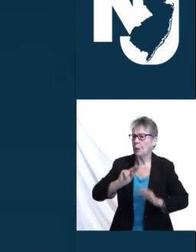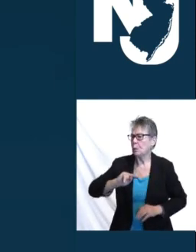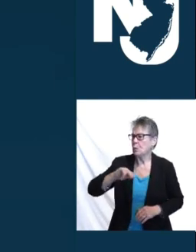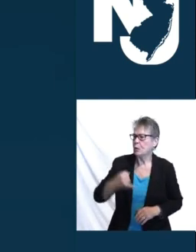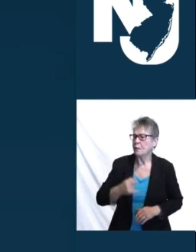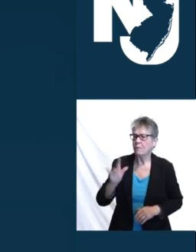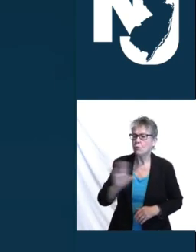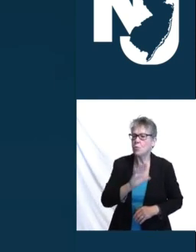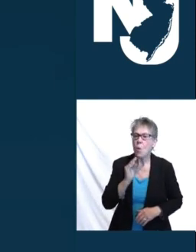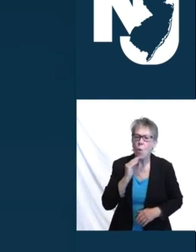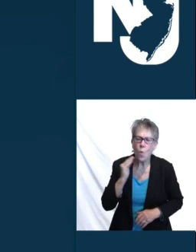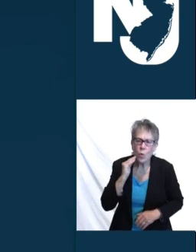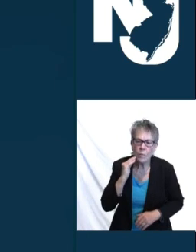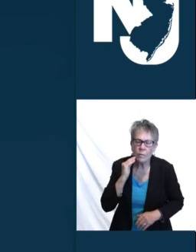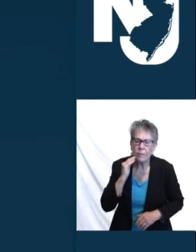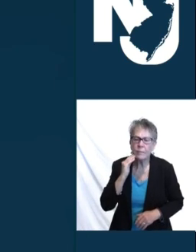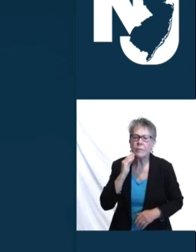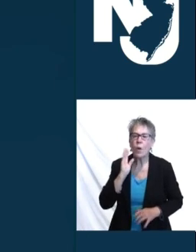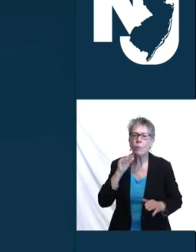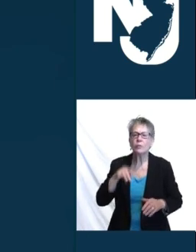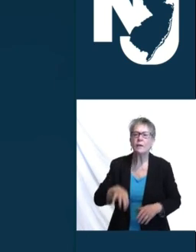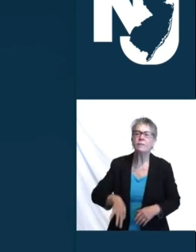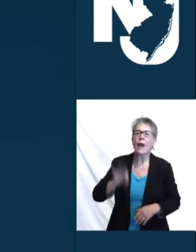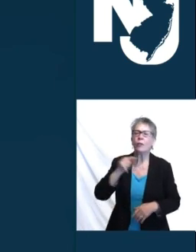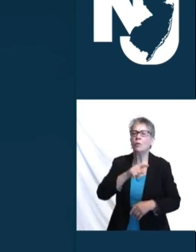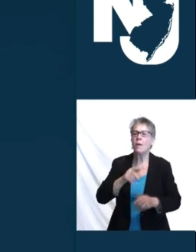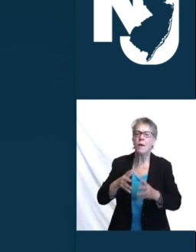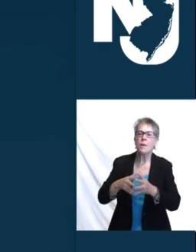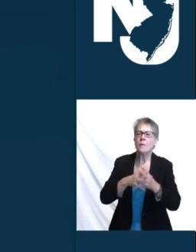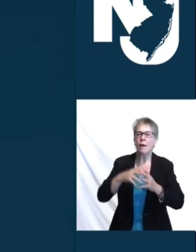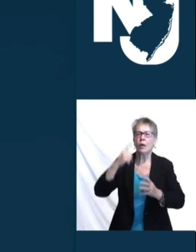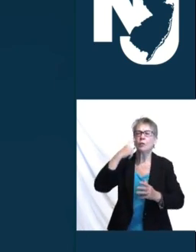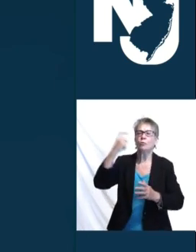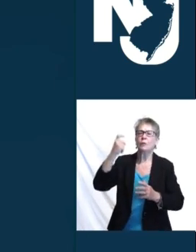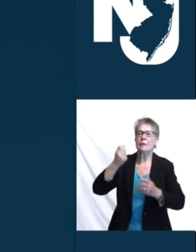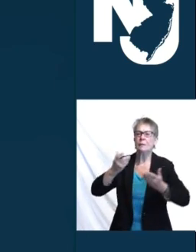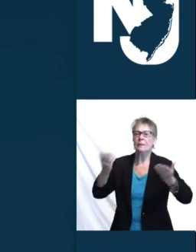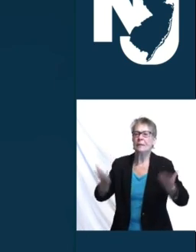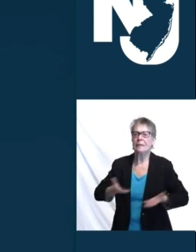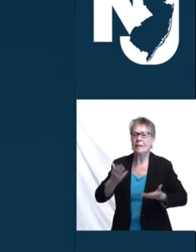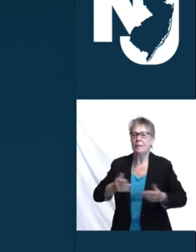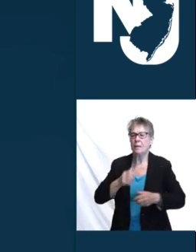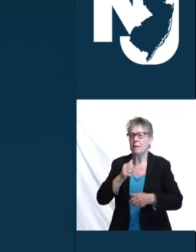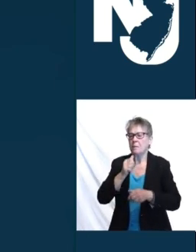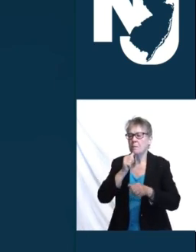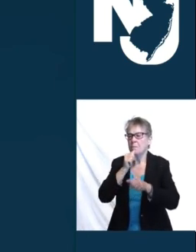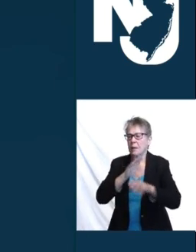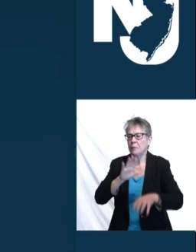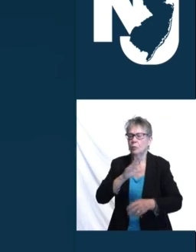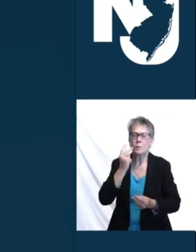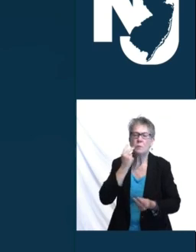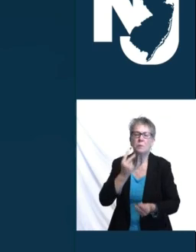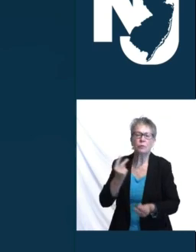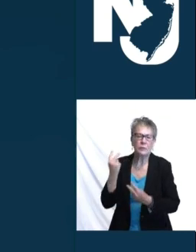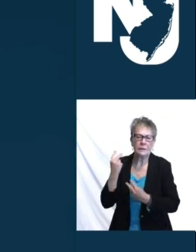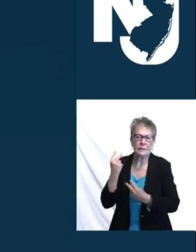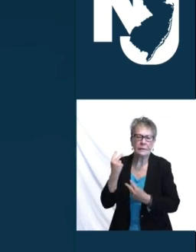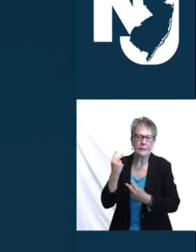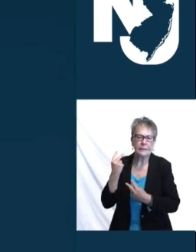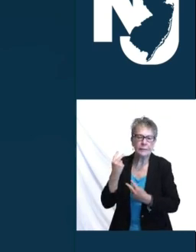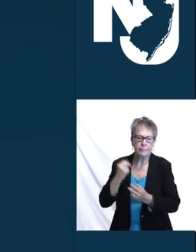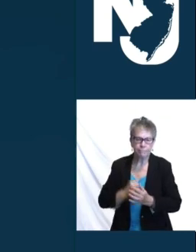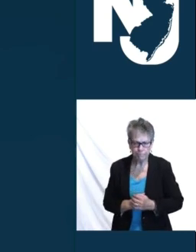found her American dream here, and may God bless her memory and watch over her family. And finally, for